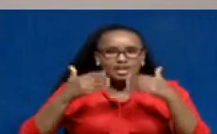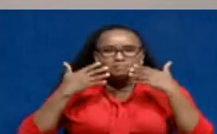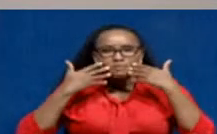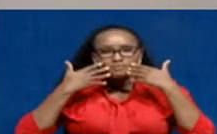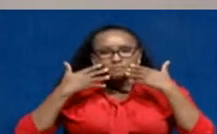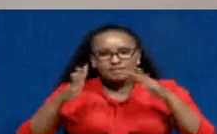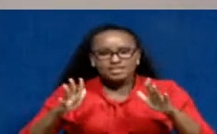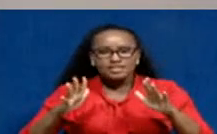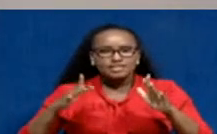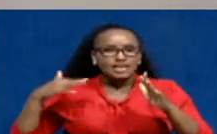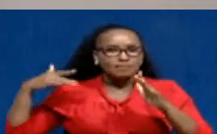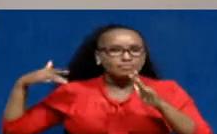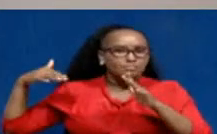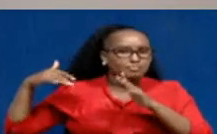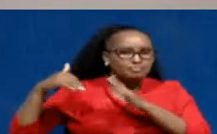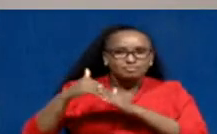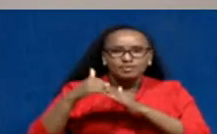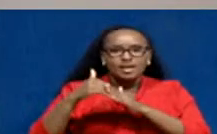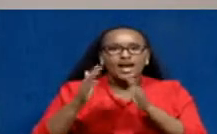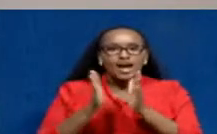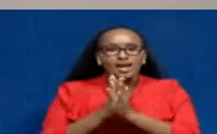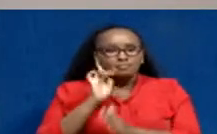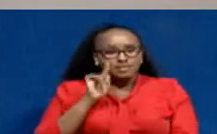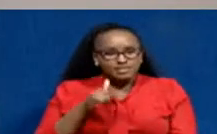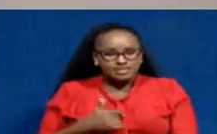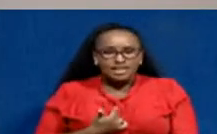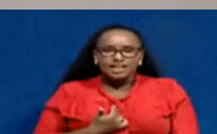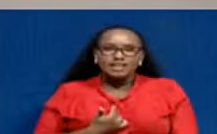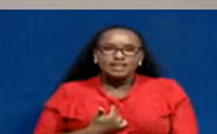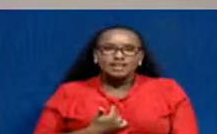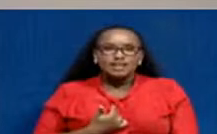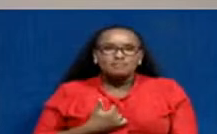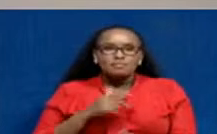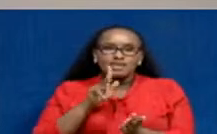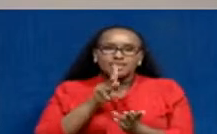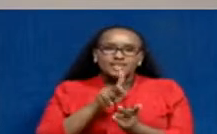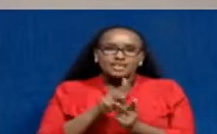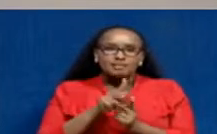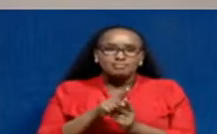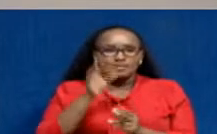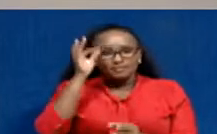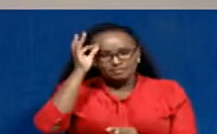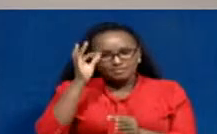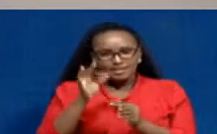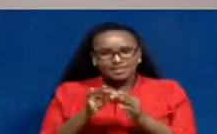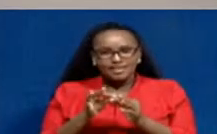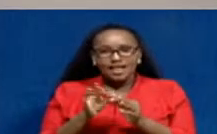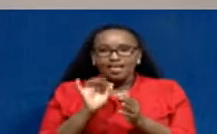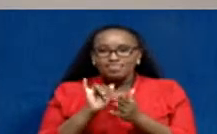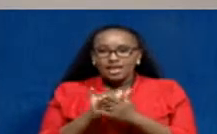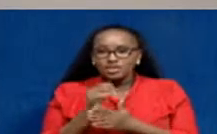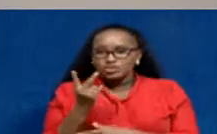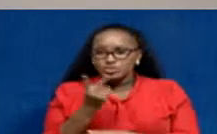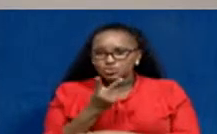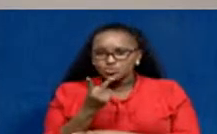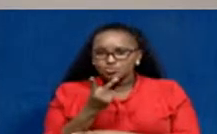finished the race, and I have kept the faith." This